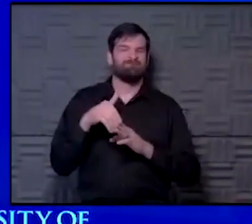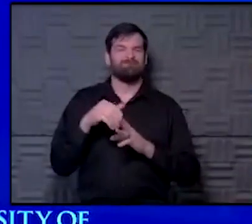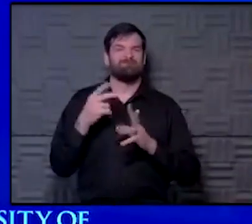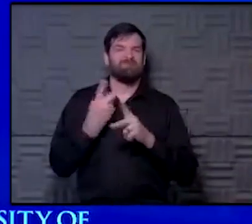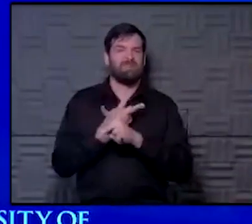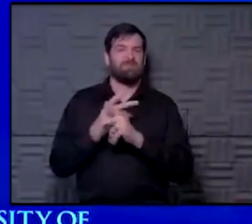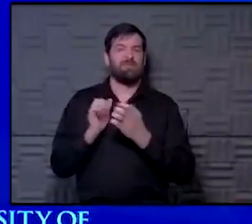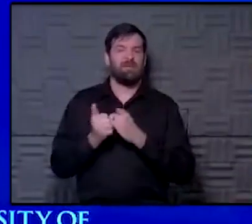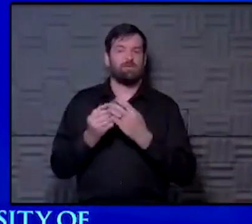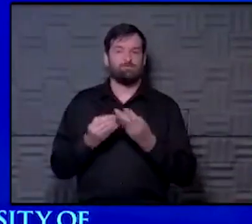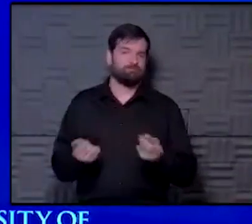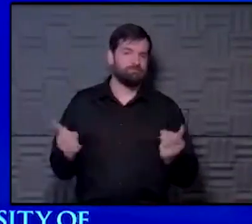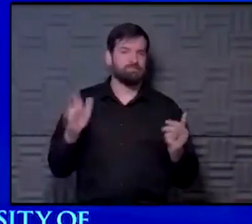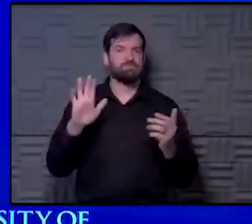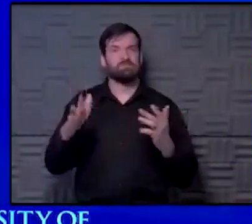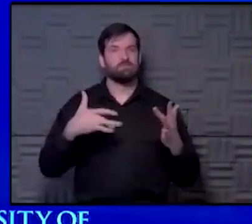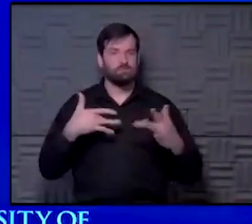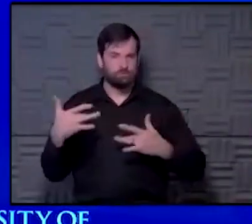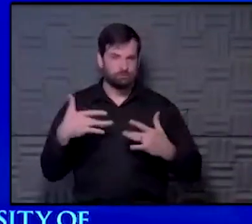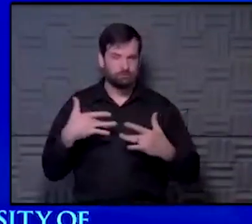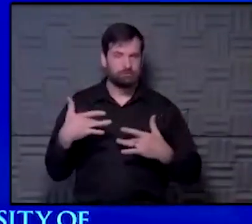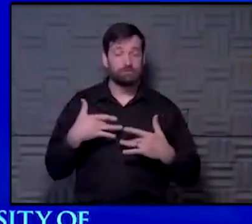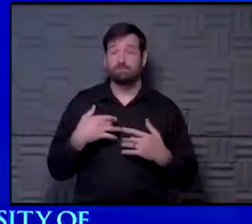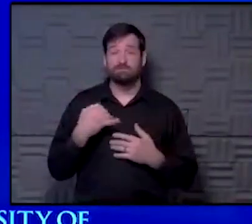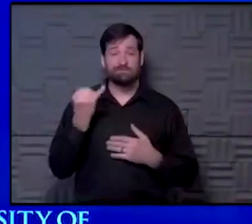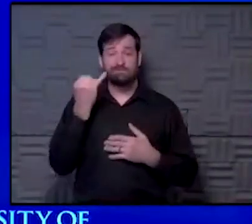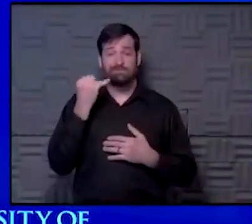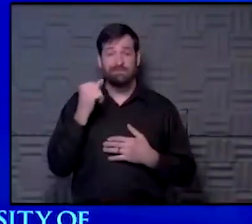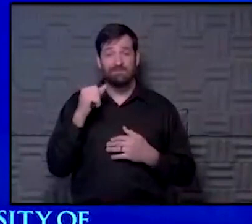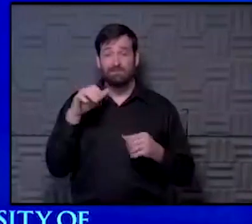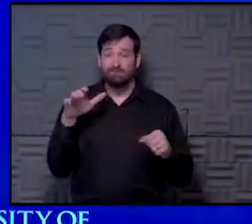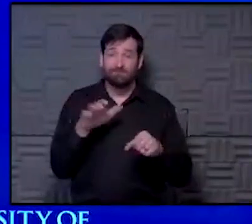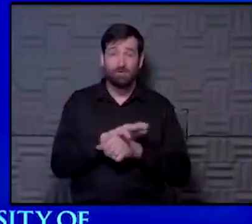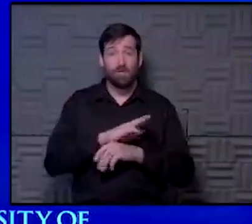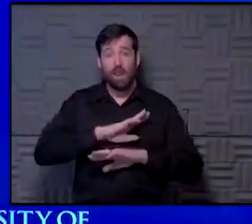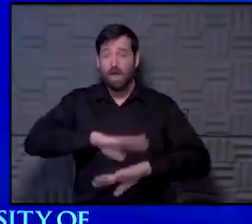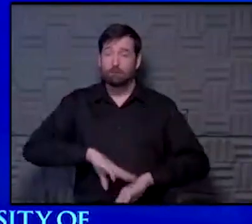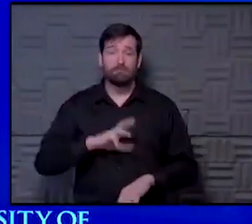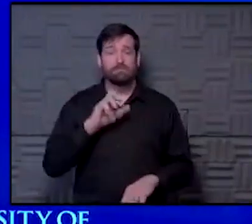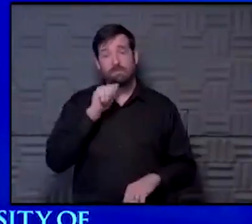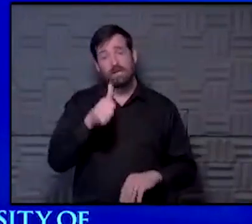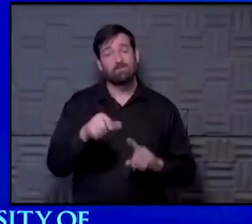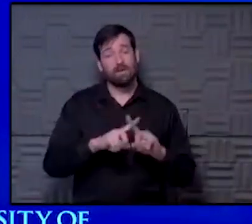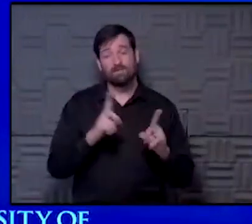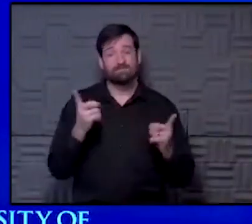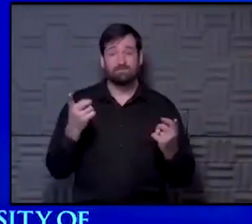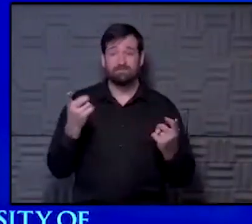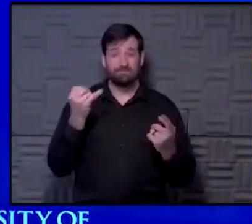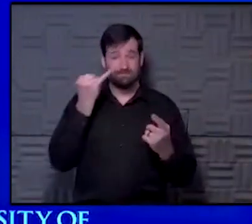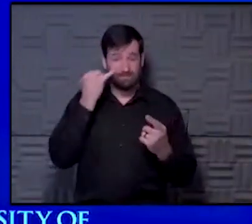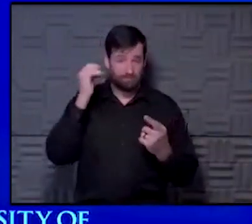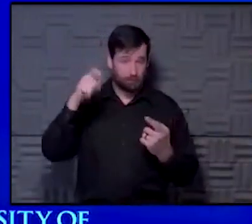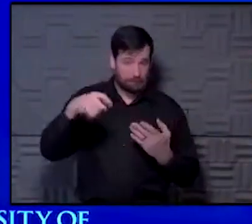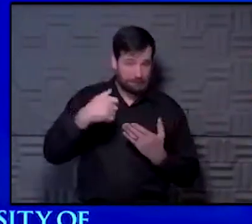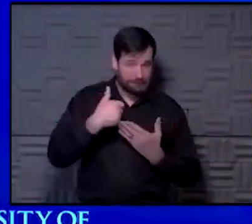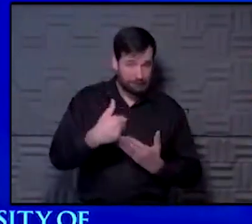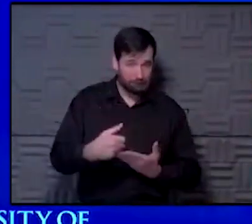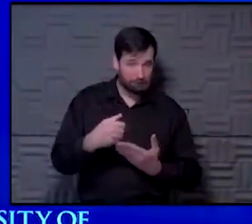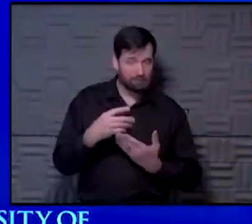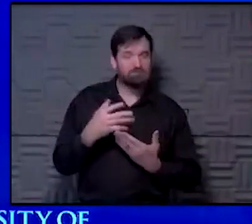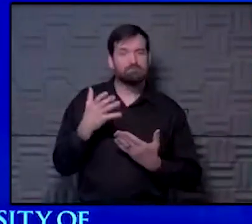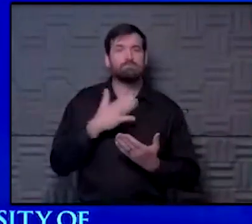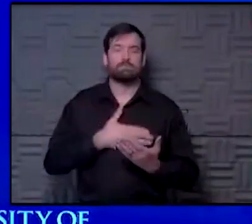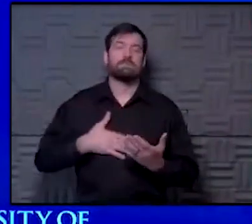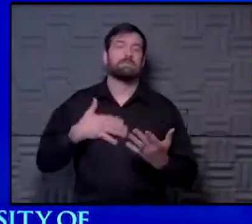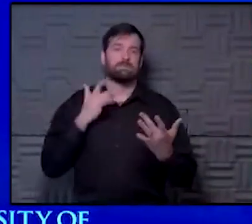questions answered, their concerns addressed, even if they're not completely alleviated. So if you need those things, please reach out to the people